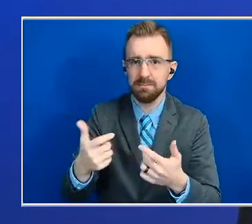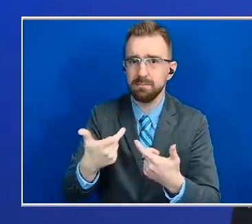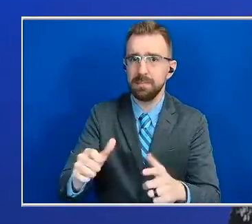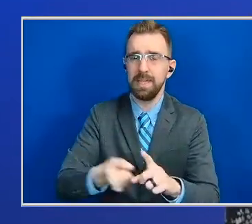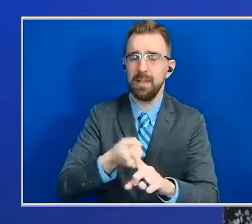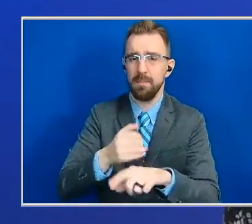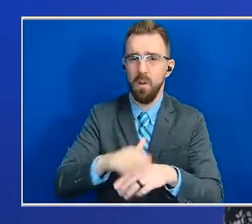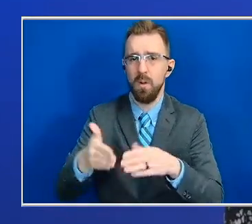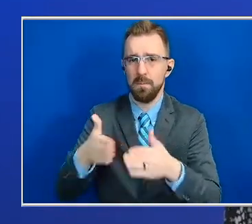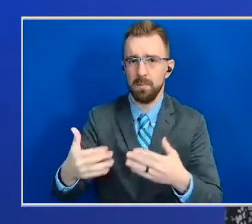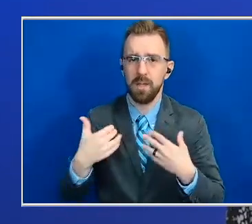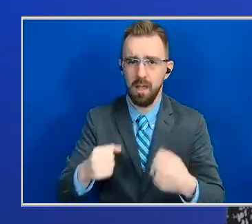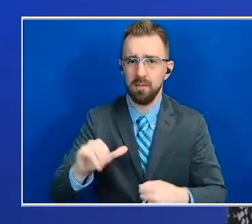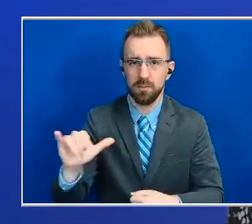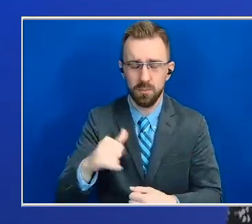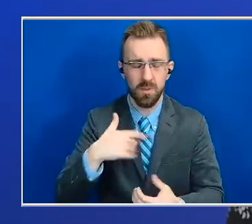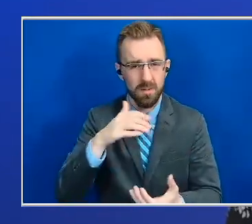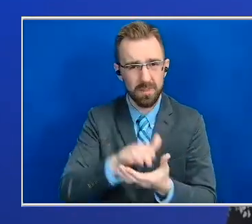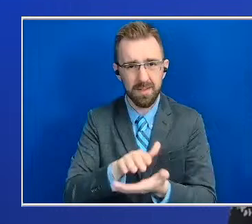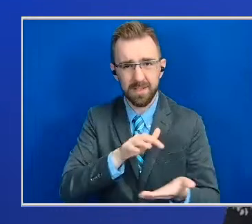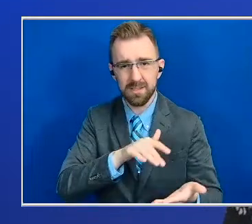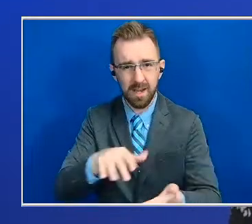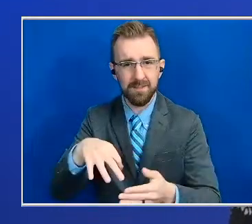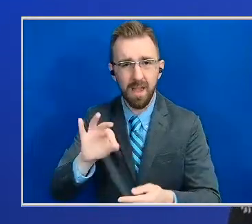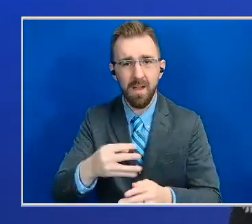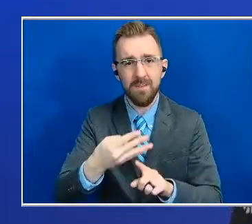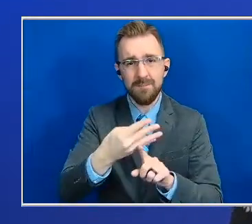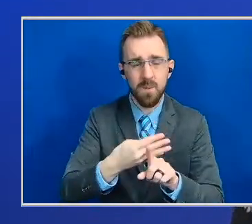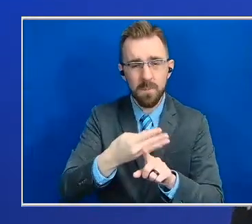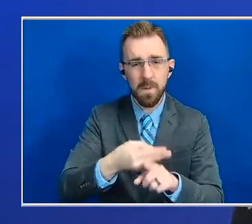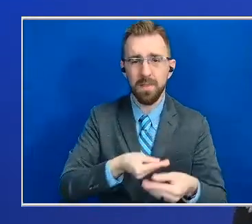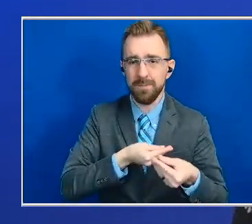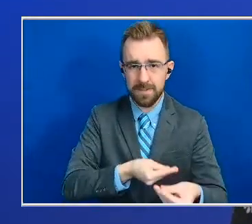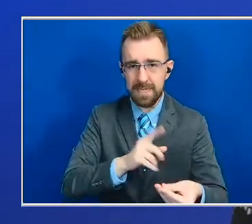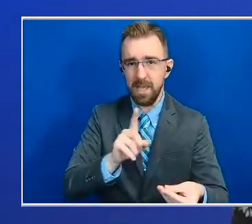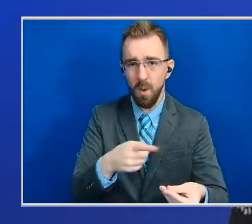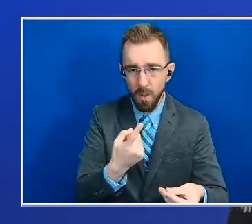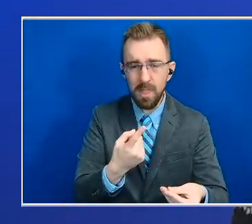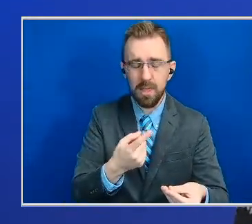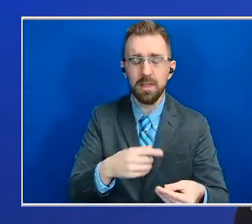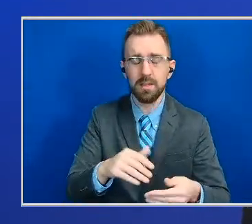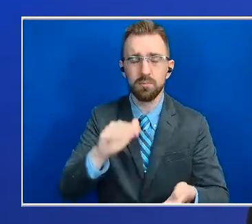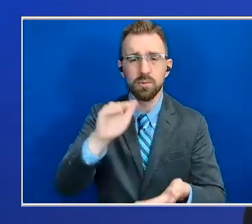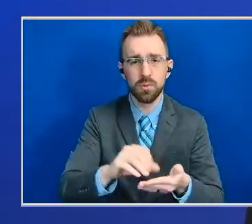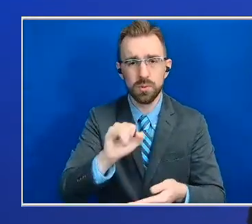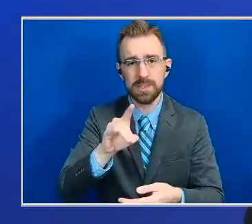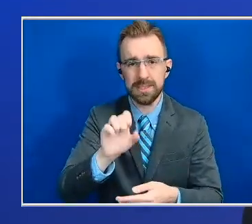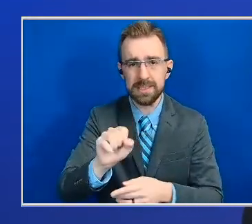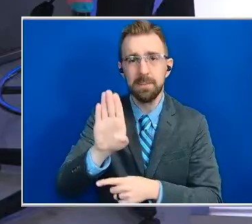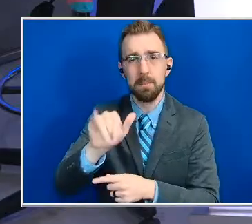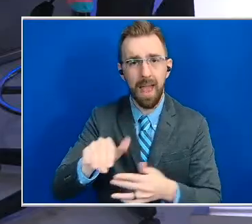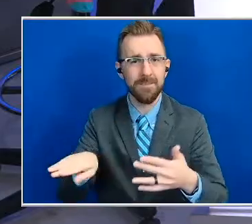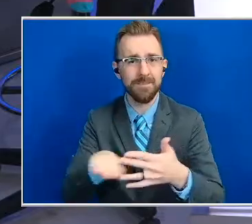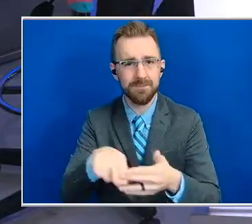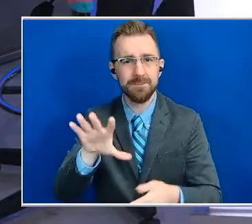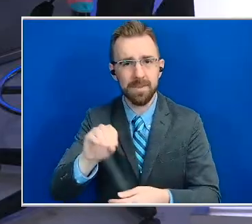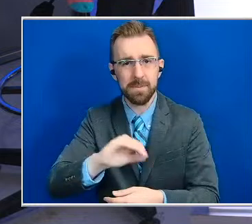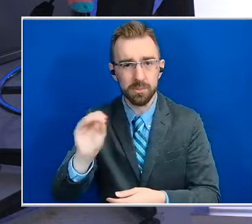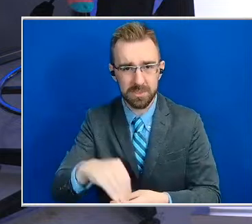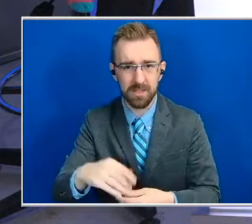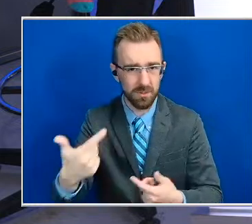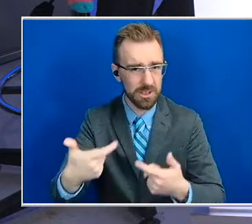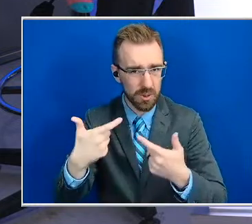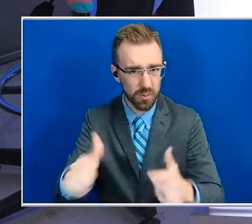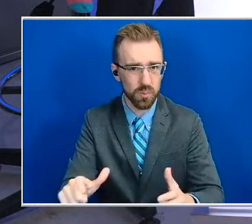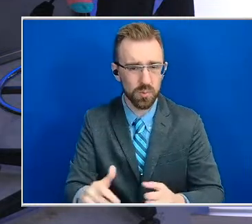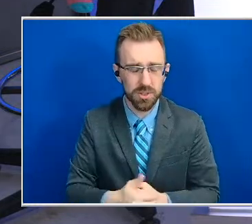So I believe the study is 4 months of exclusive breastfeeding reduces risk of SIDS by up to 50%. Wow. So that's a pretty big massive. deal, right? That's Yeah, a